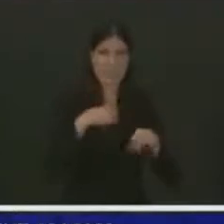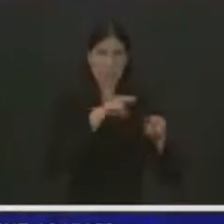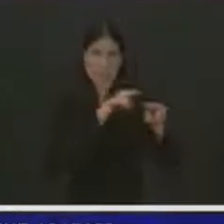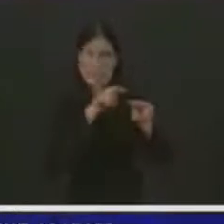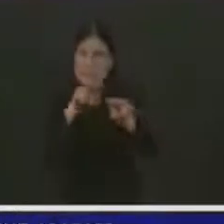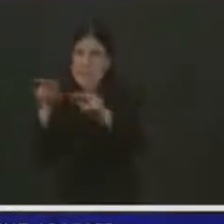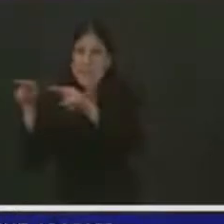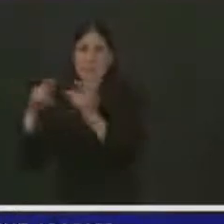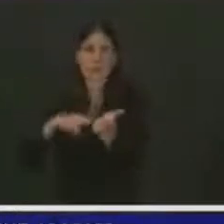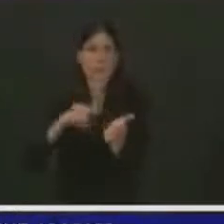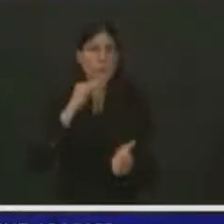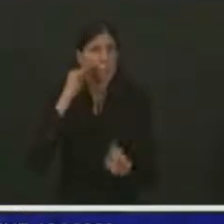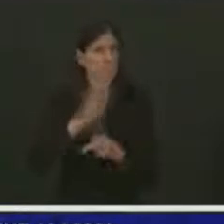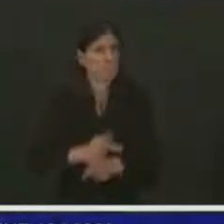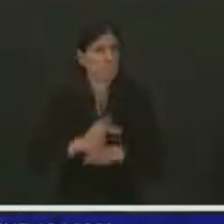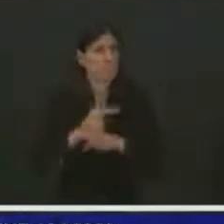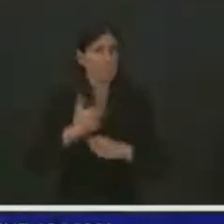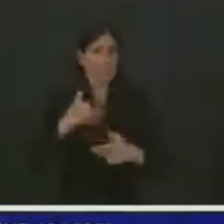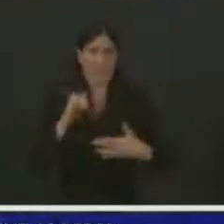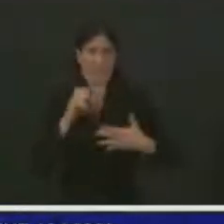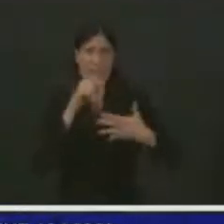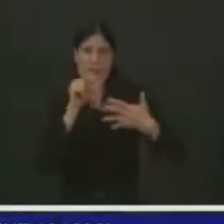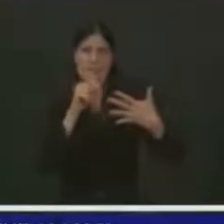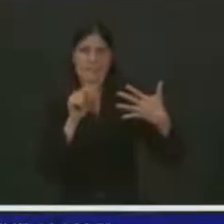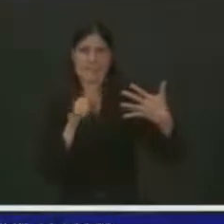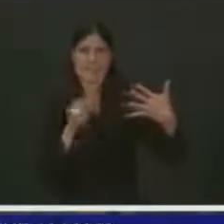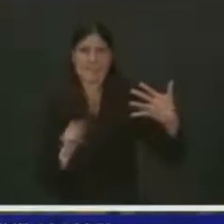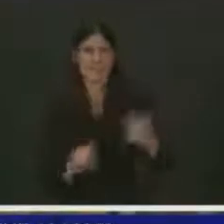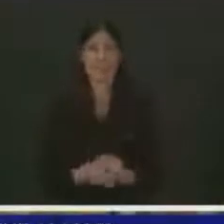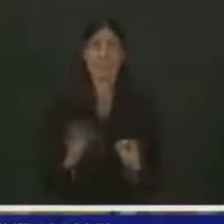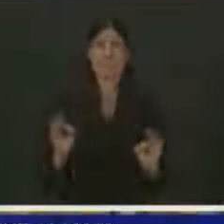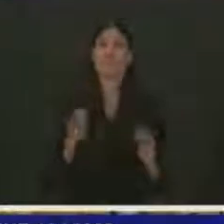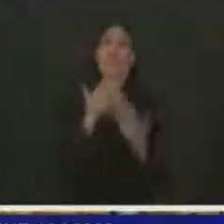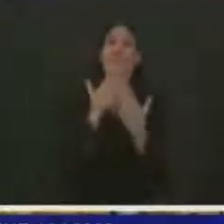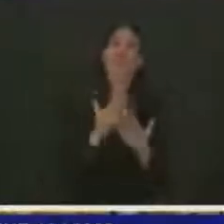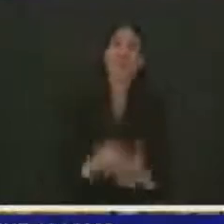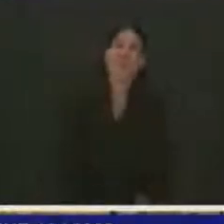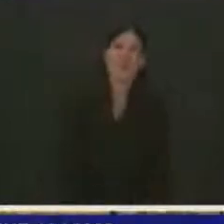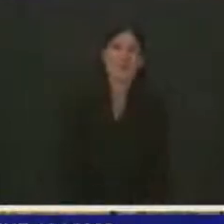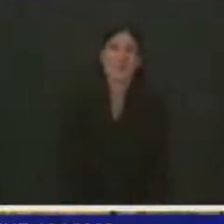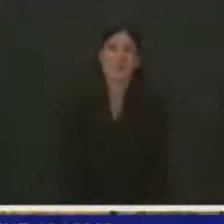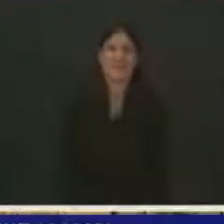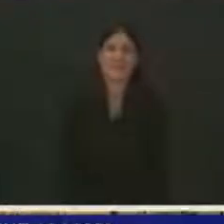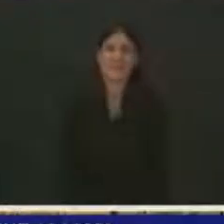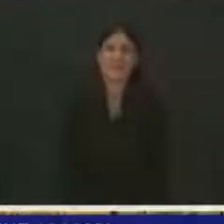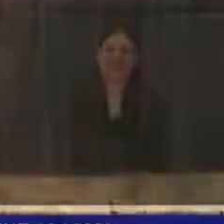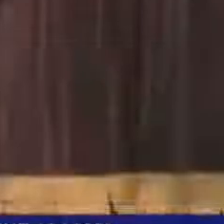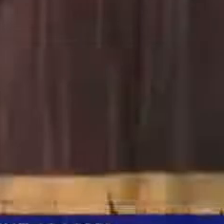together with nursing homes. Thank you, everyone.